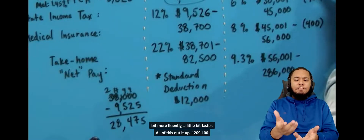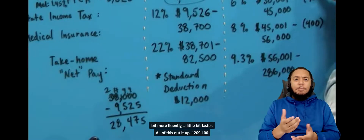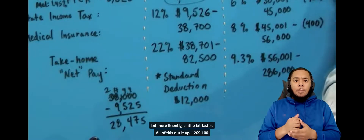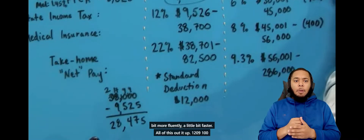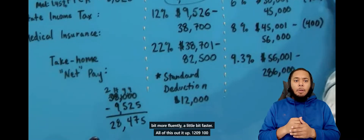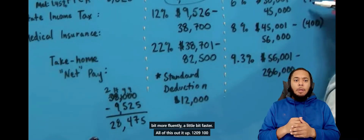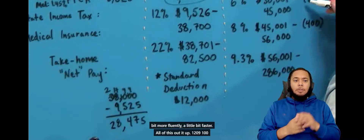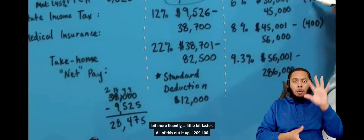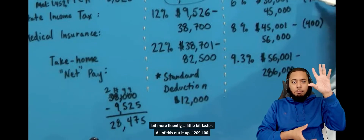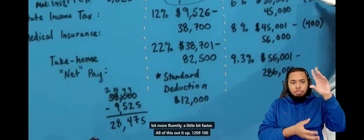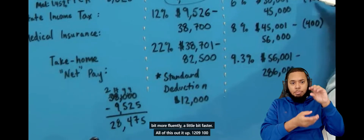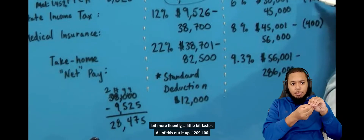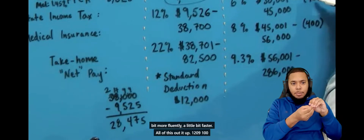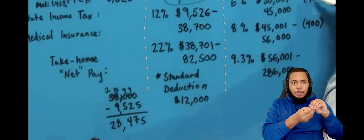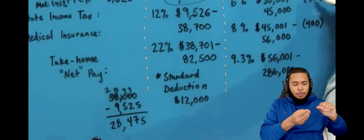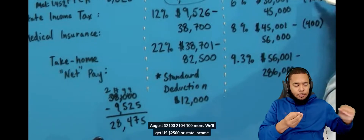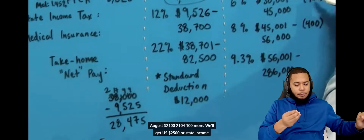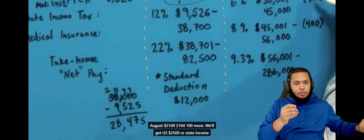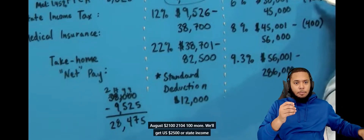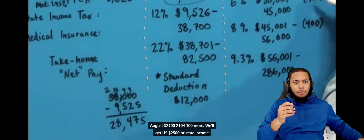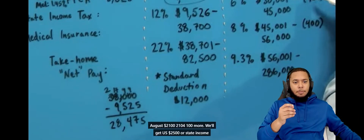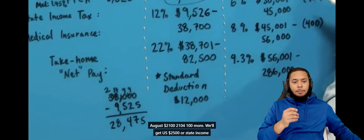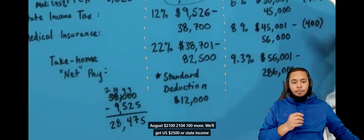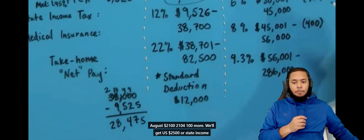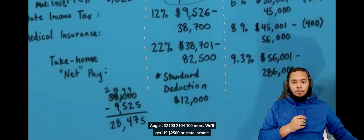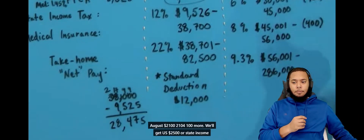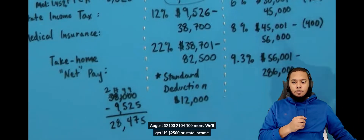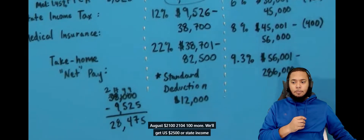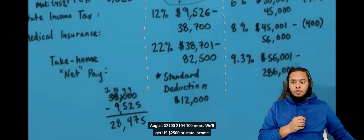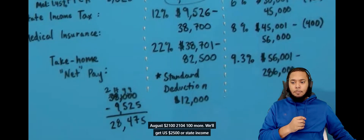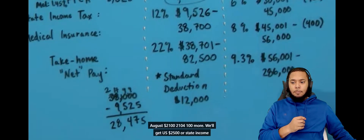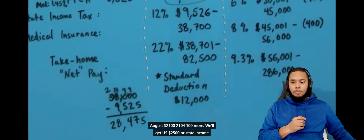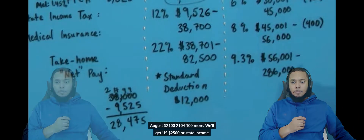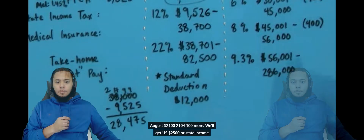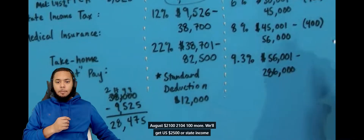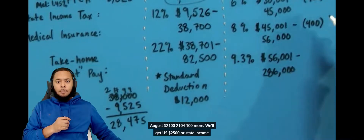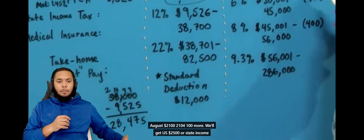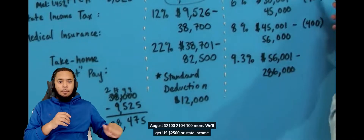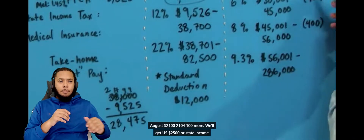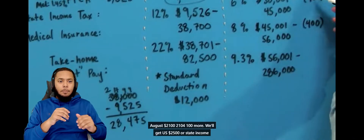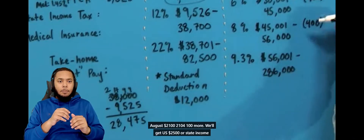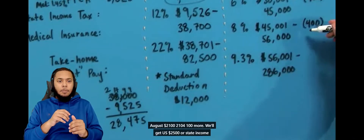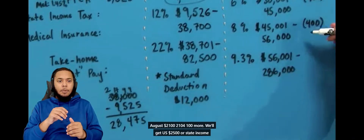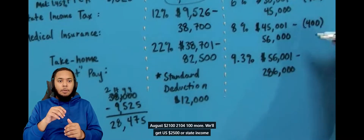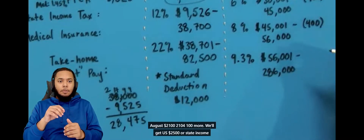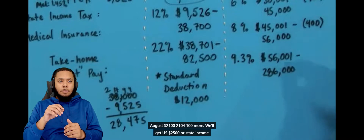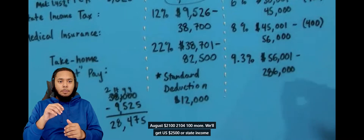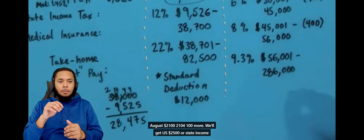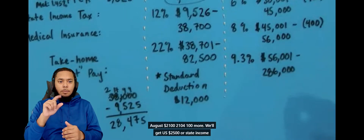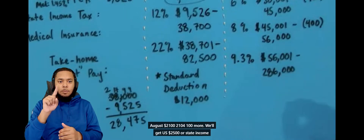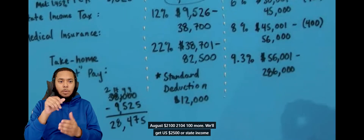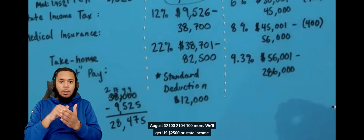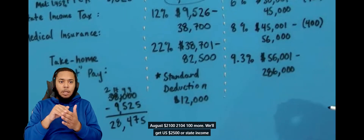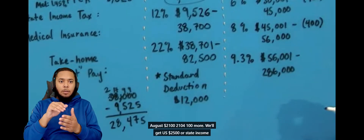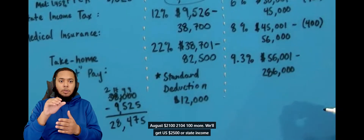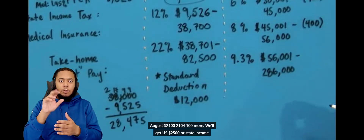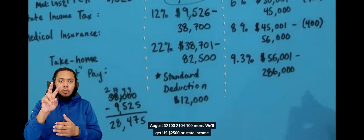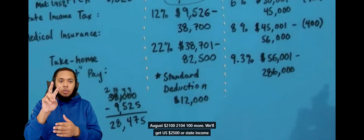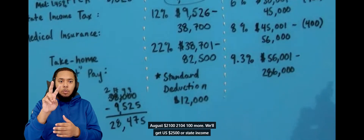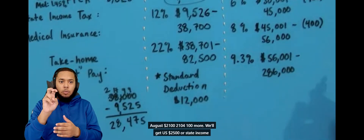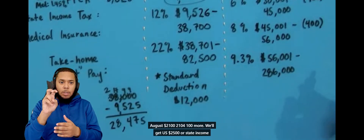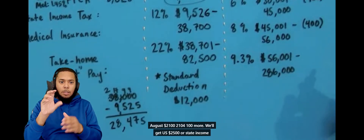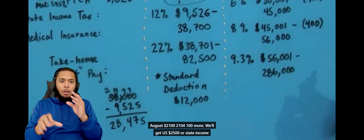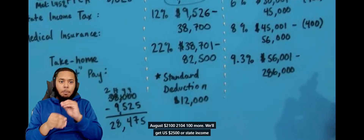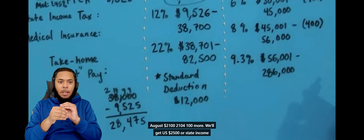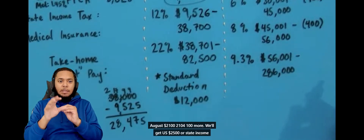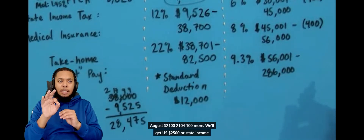this added up, $1,200 and $900, that'll give us $2,100. 2,100 and 400 more will